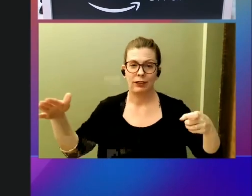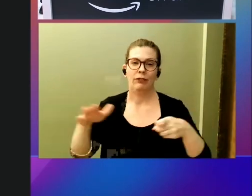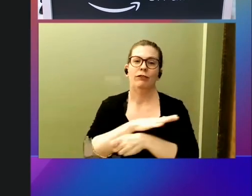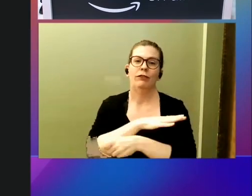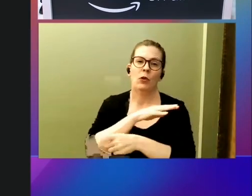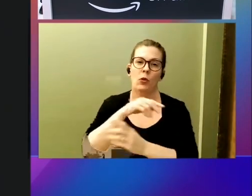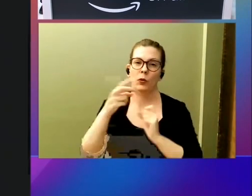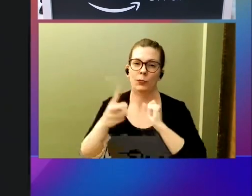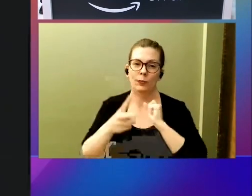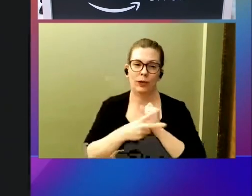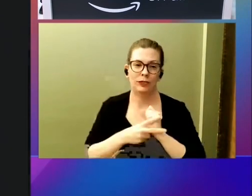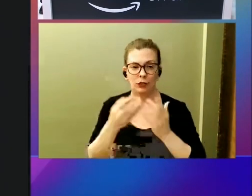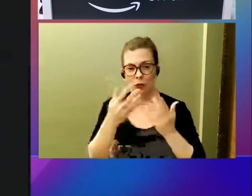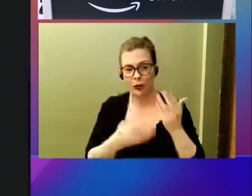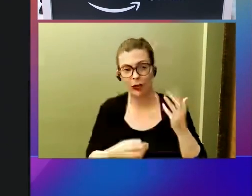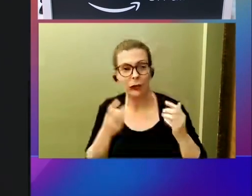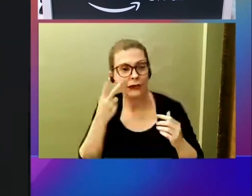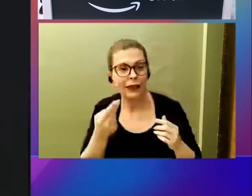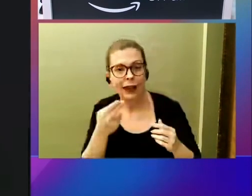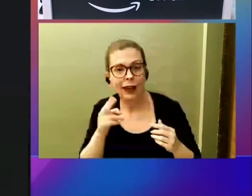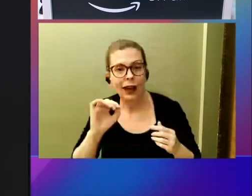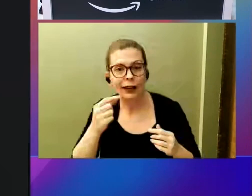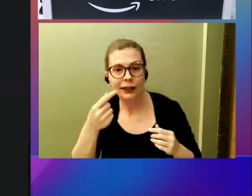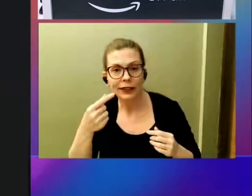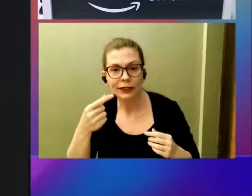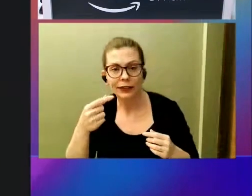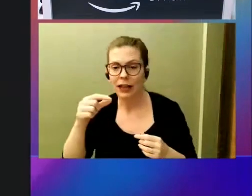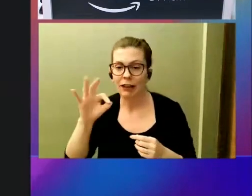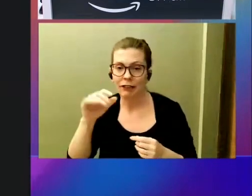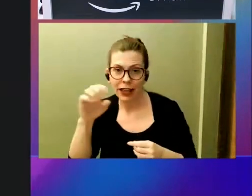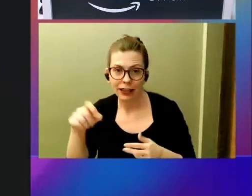can open Hugging Face. You can open the That's- blog. You